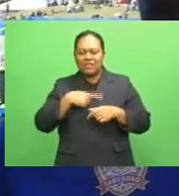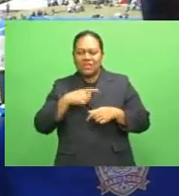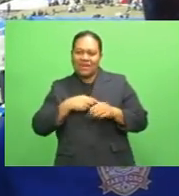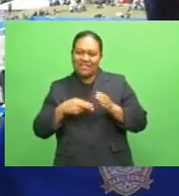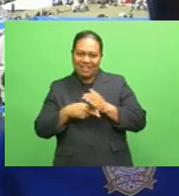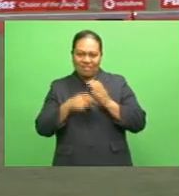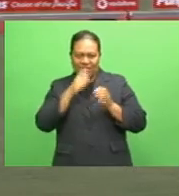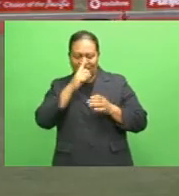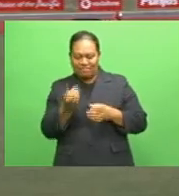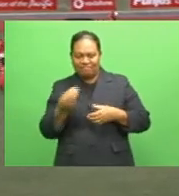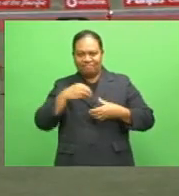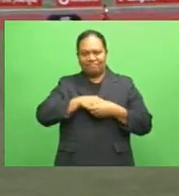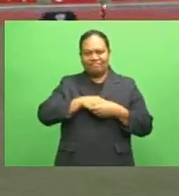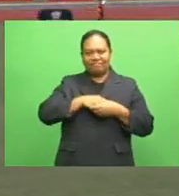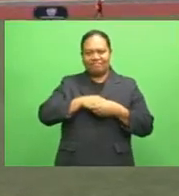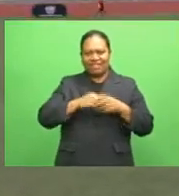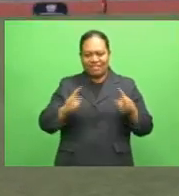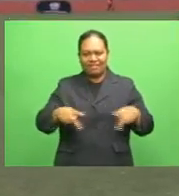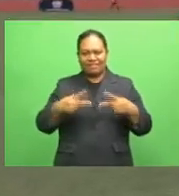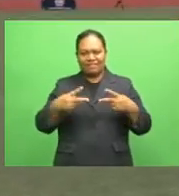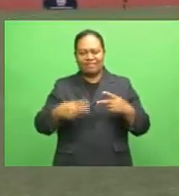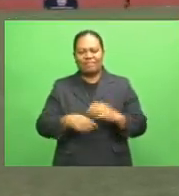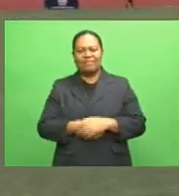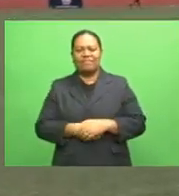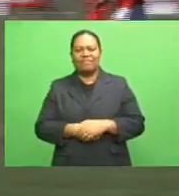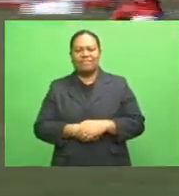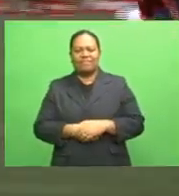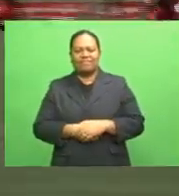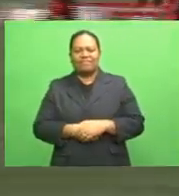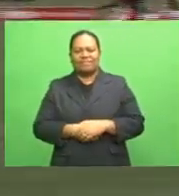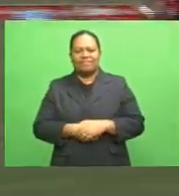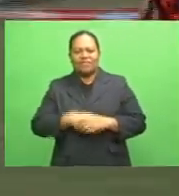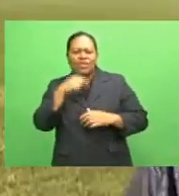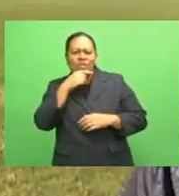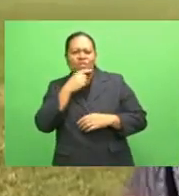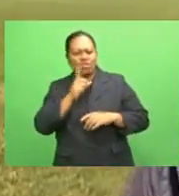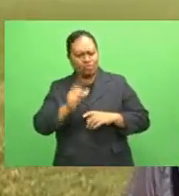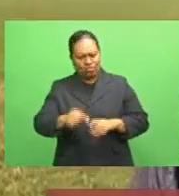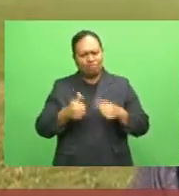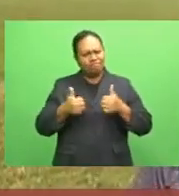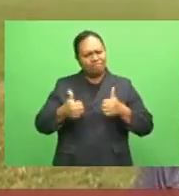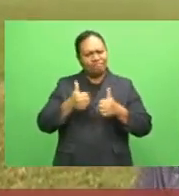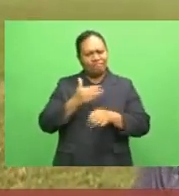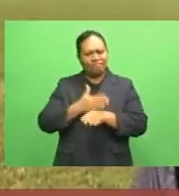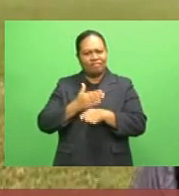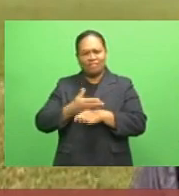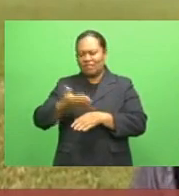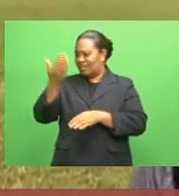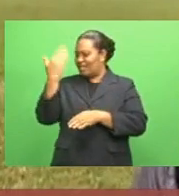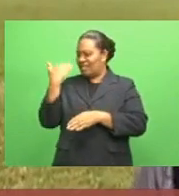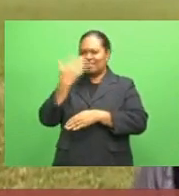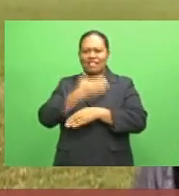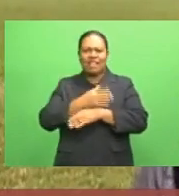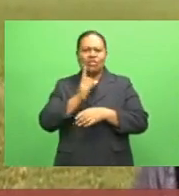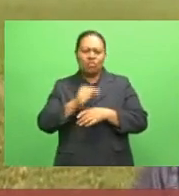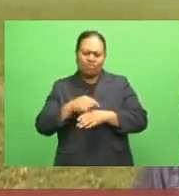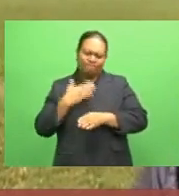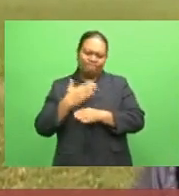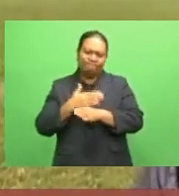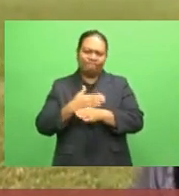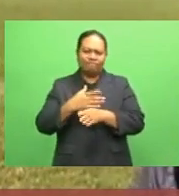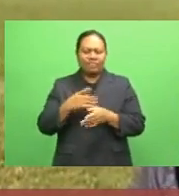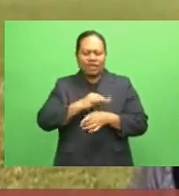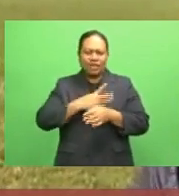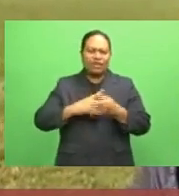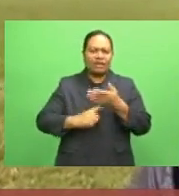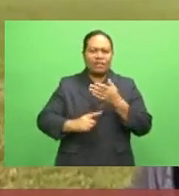competitive in today's game. So I think the boys did a great job. Last night we talked to the boys about today's game, you know,